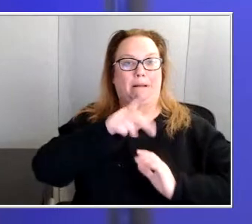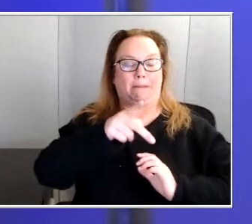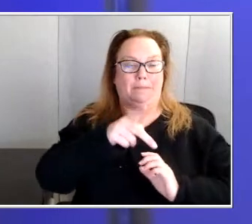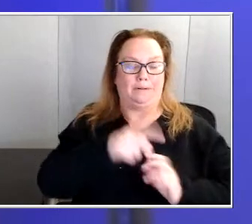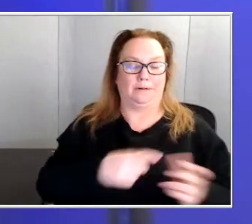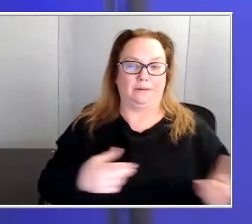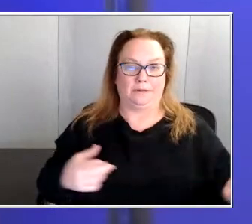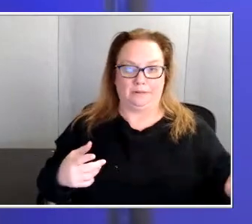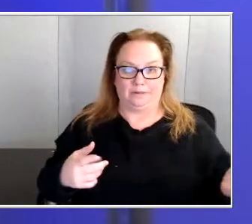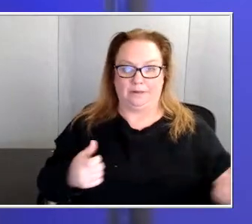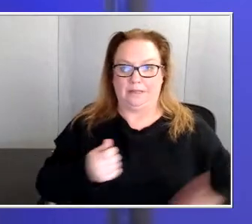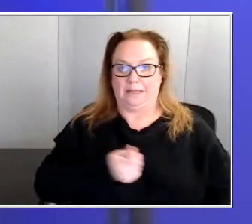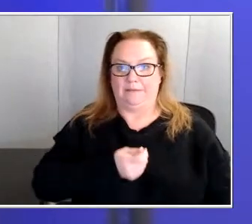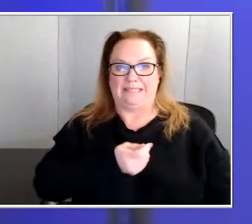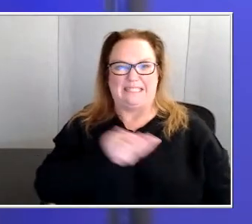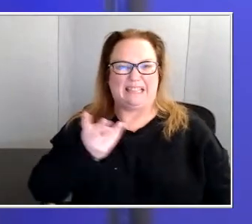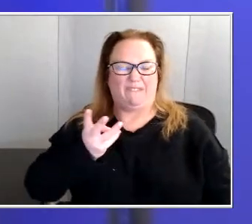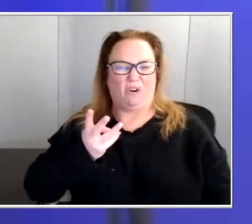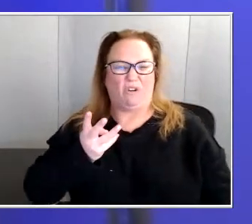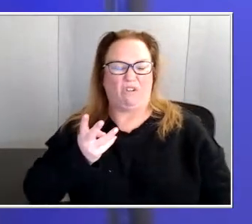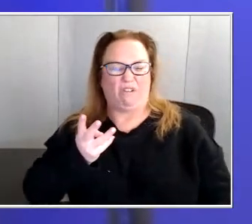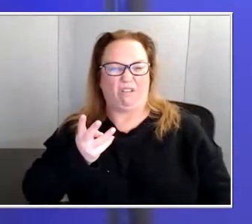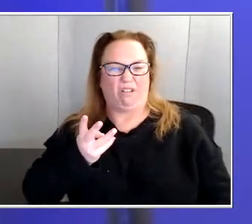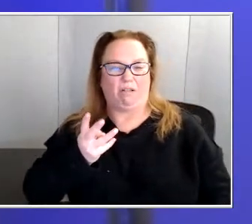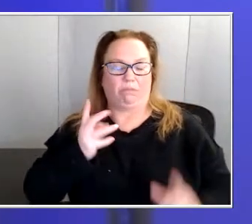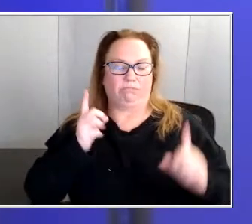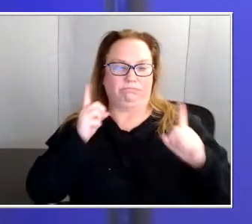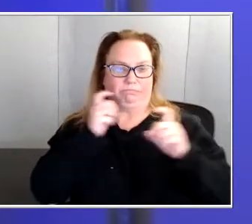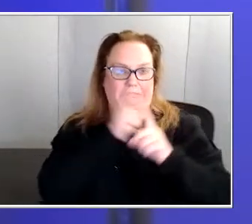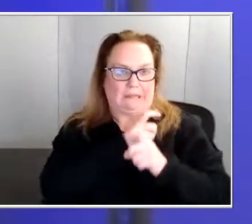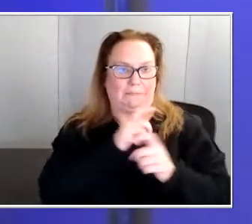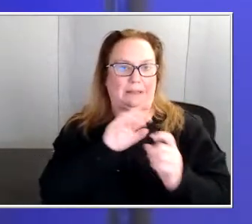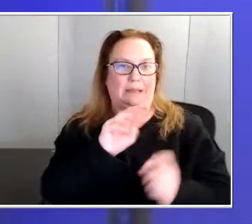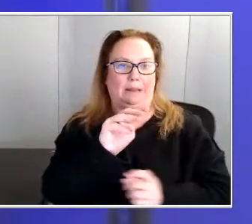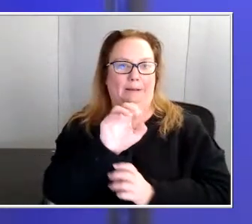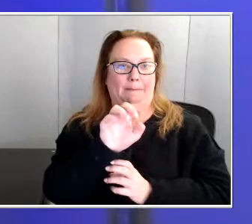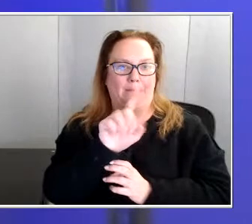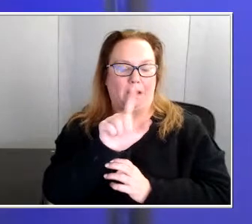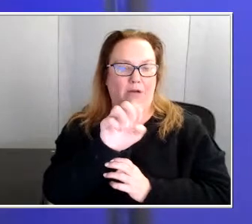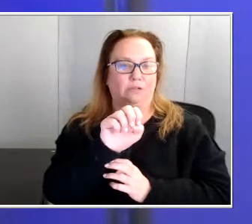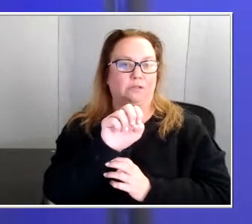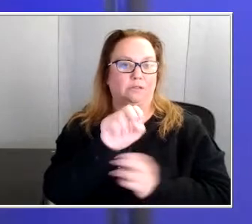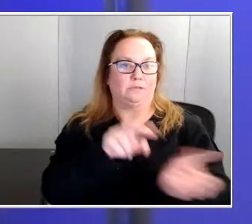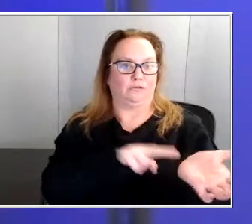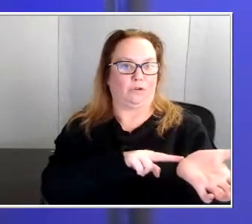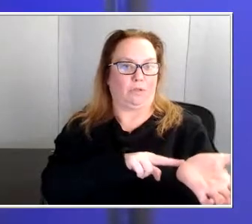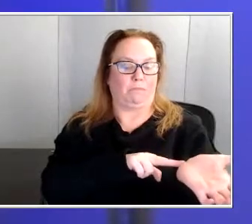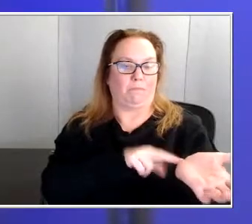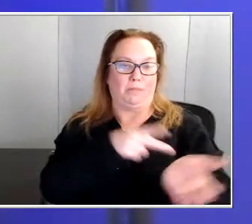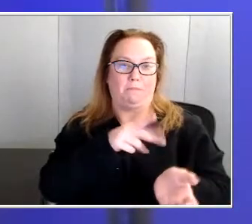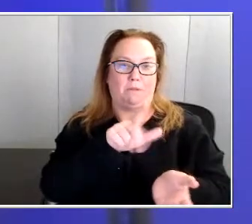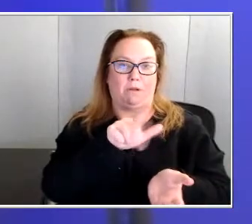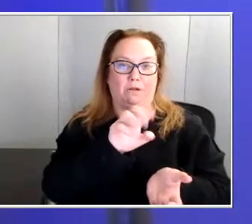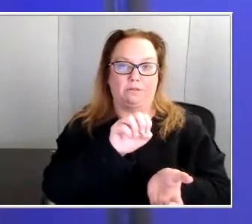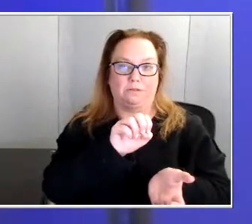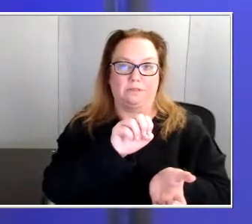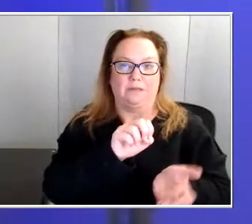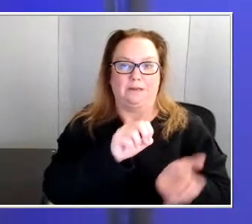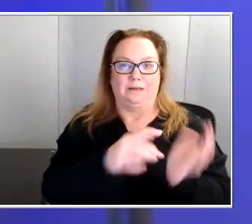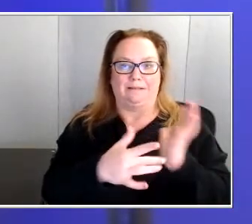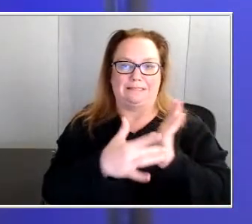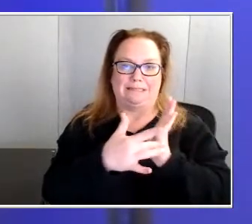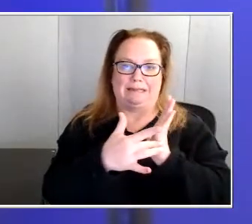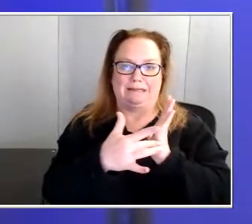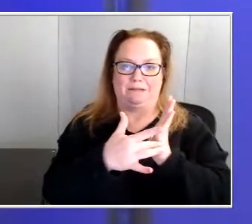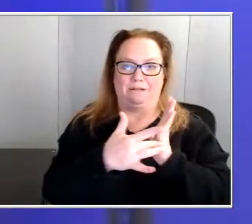have several relatively intricate models they use to try and simulate a pulse within the device. That's rather technical, probably not